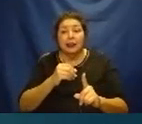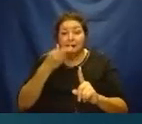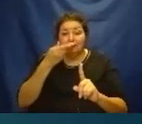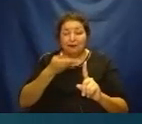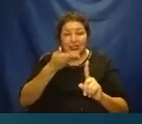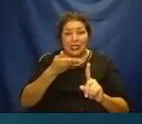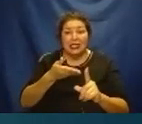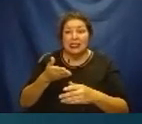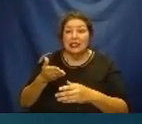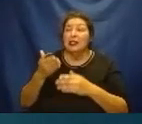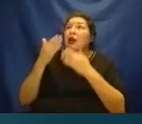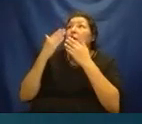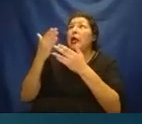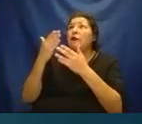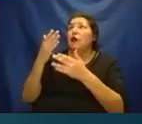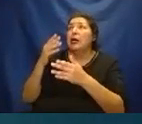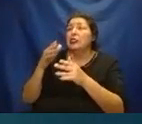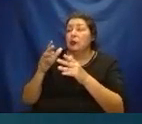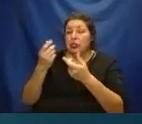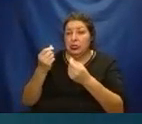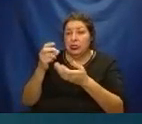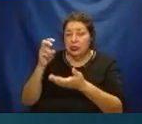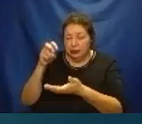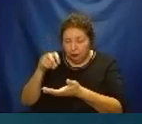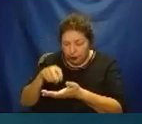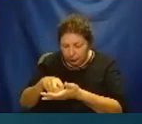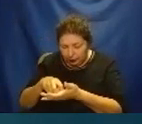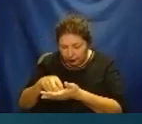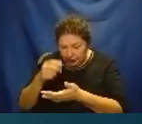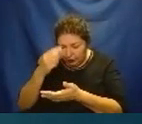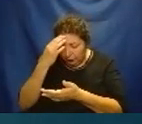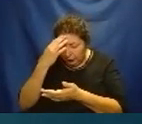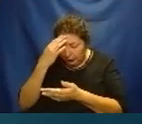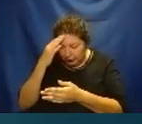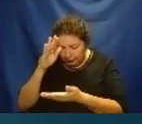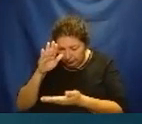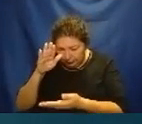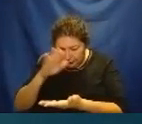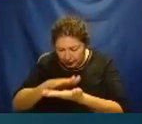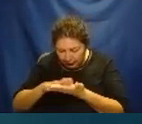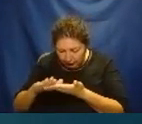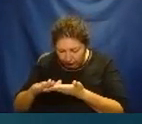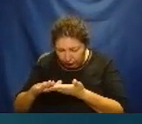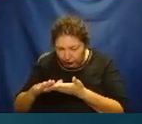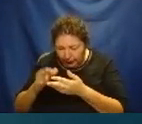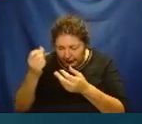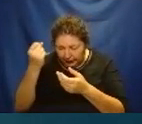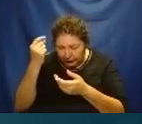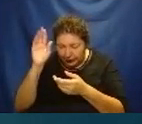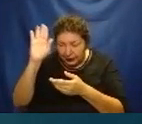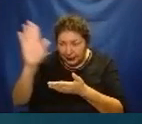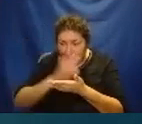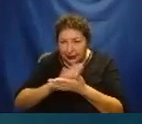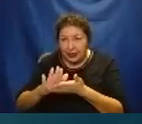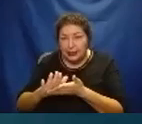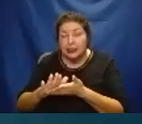she bows down and touches the ground with her forehead in recognition of his kindness. And this is something that's